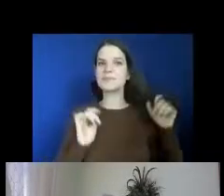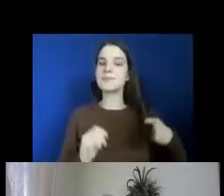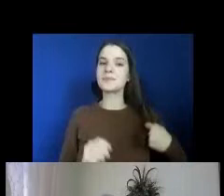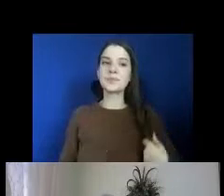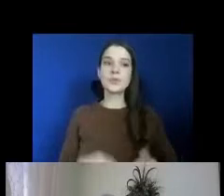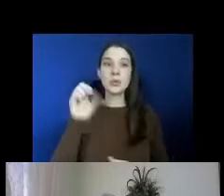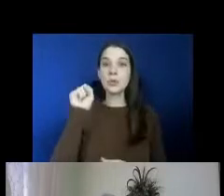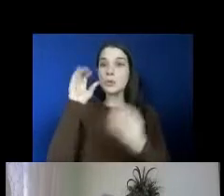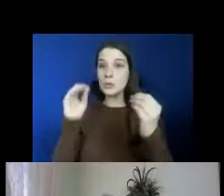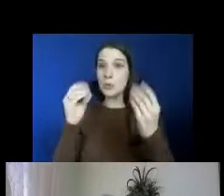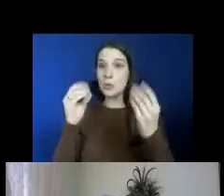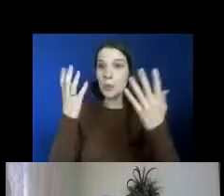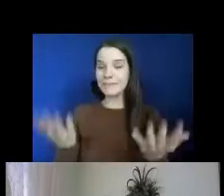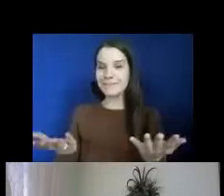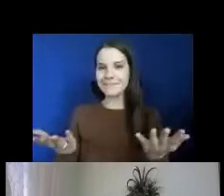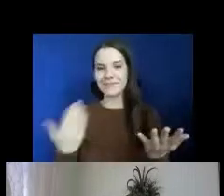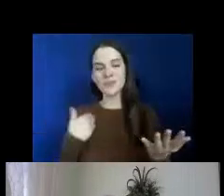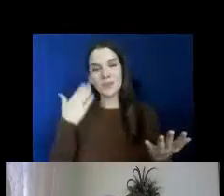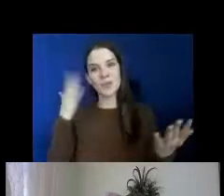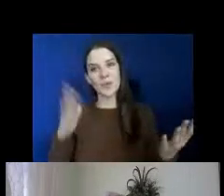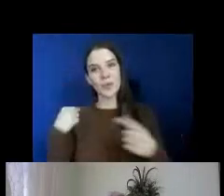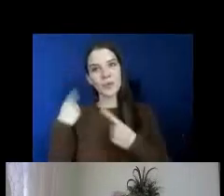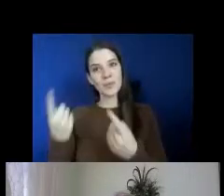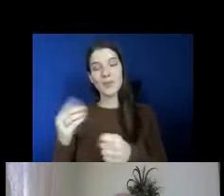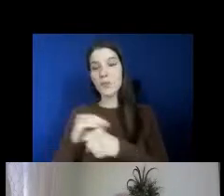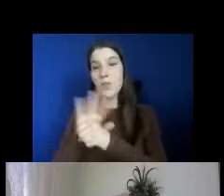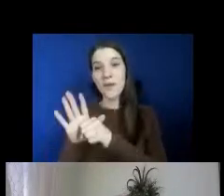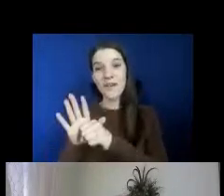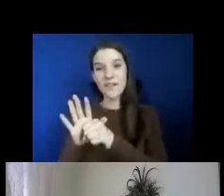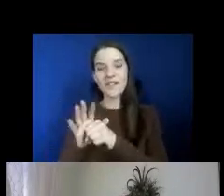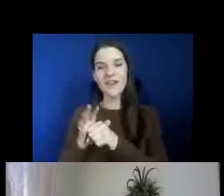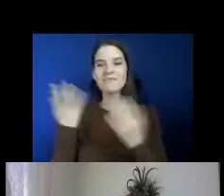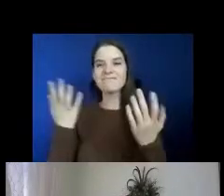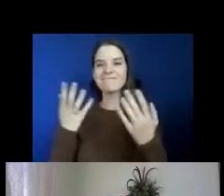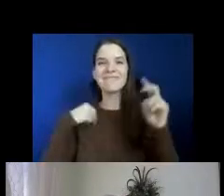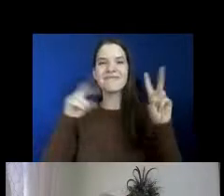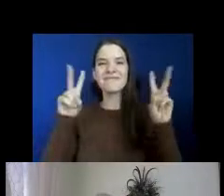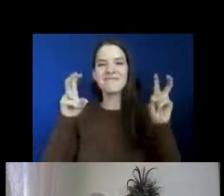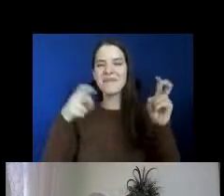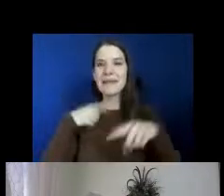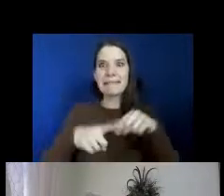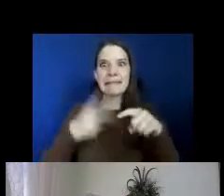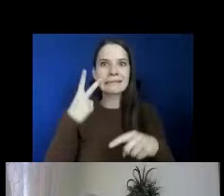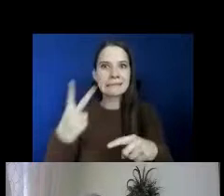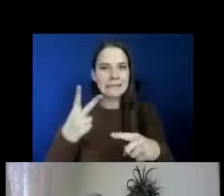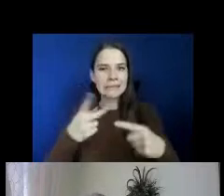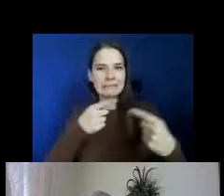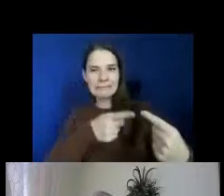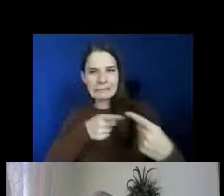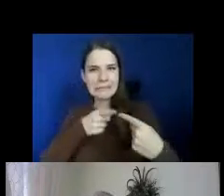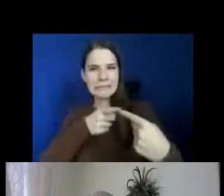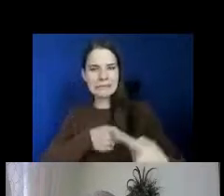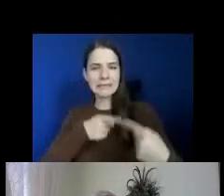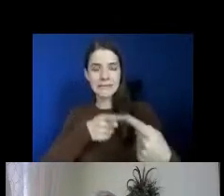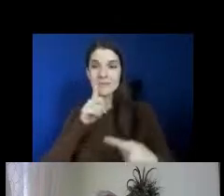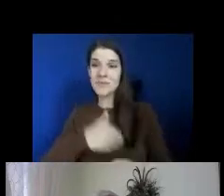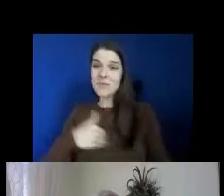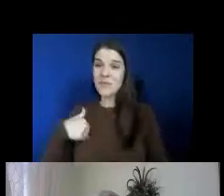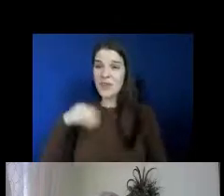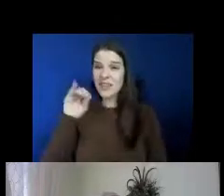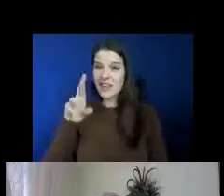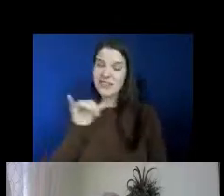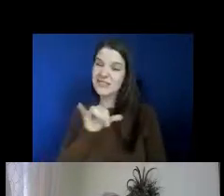So, as we all know, the coronavirus is an invisible foe, and I would actually argue that breast cancer is as